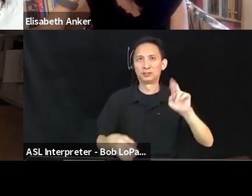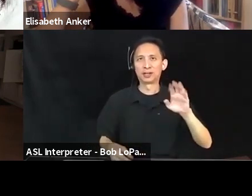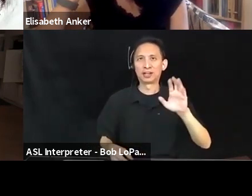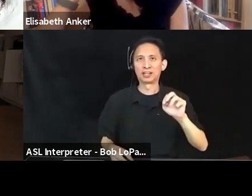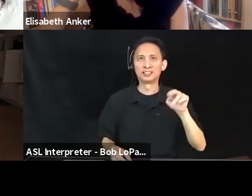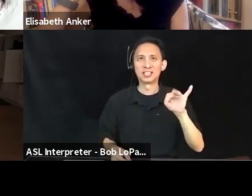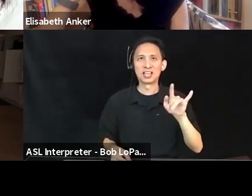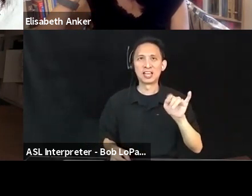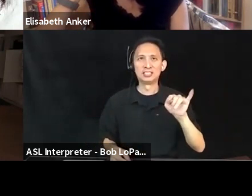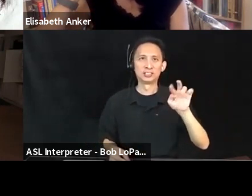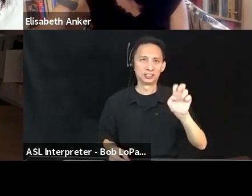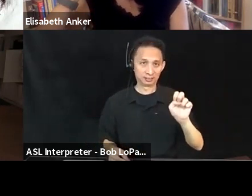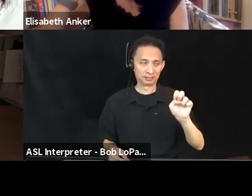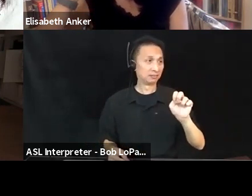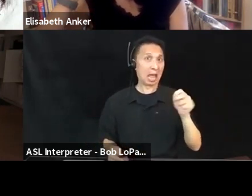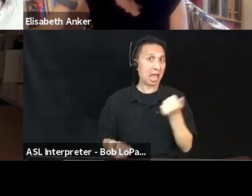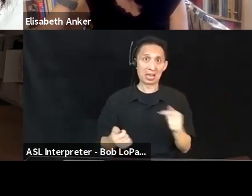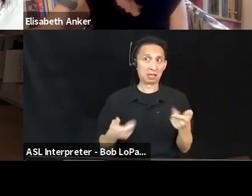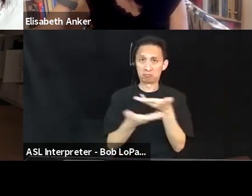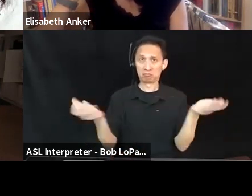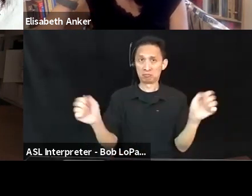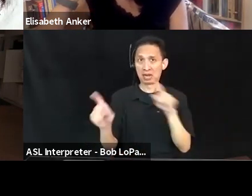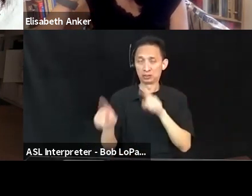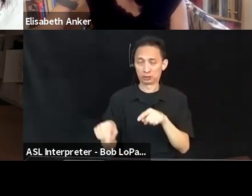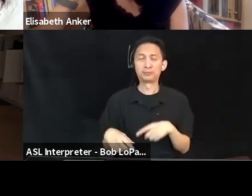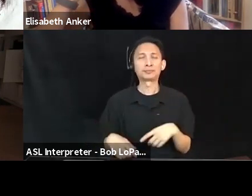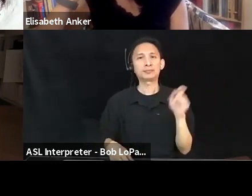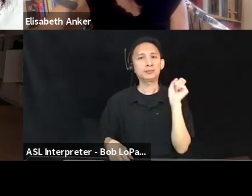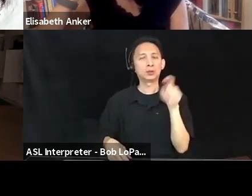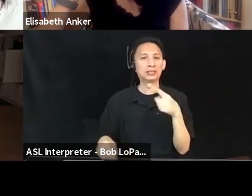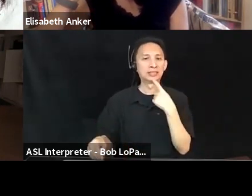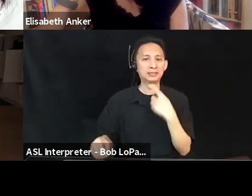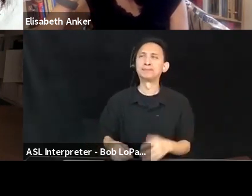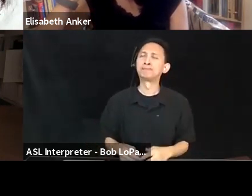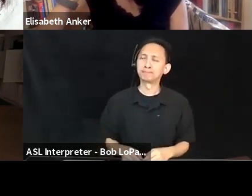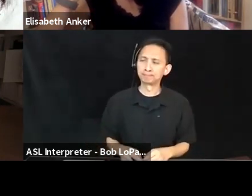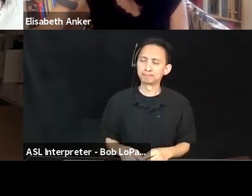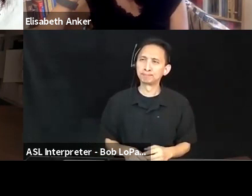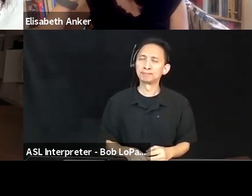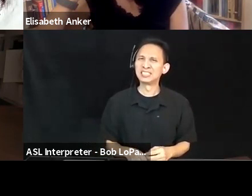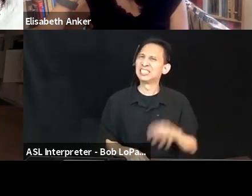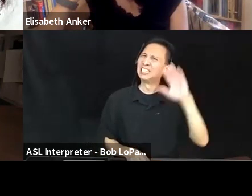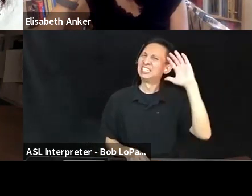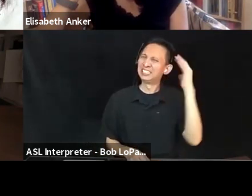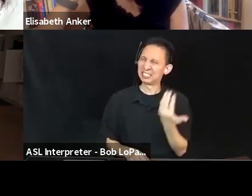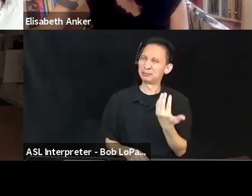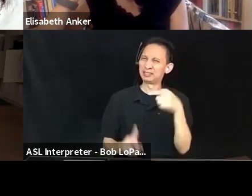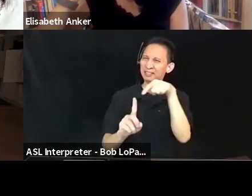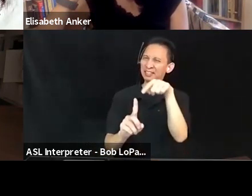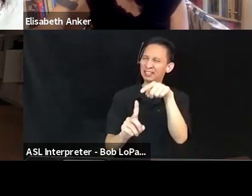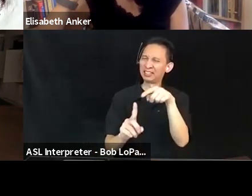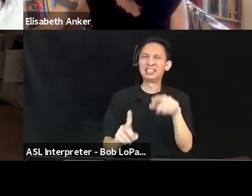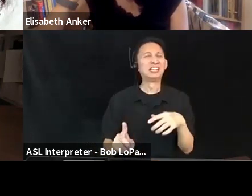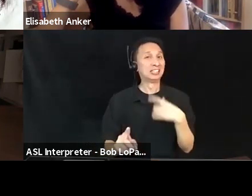the question is posed to all, and it's slightly long. It seems to me mistaken, says the questioner, to say